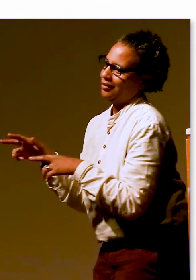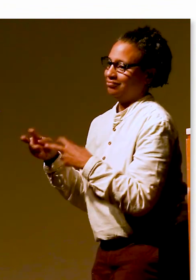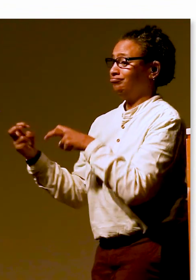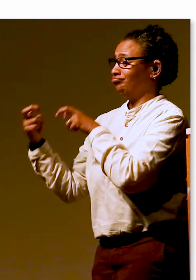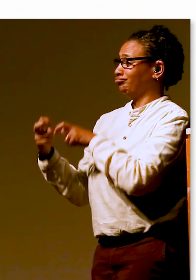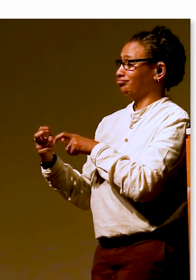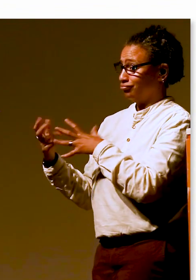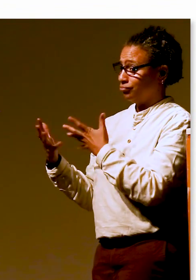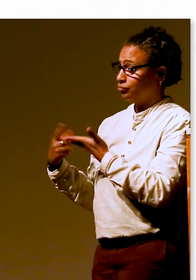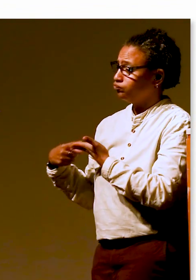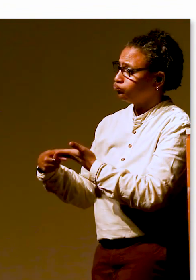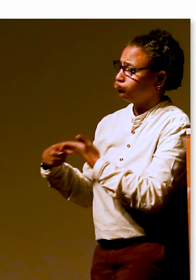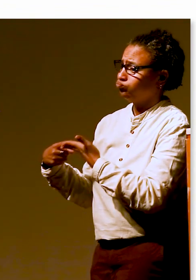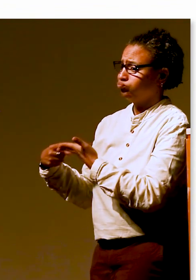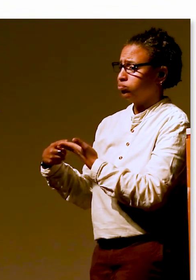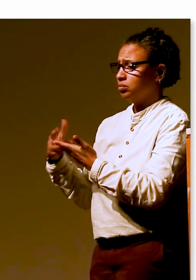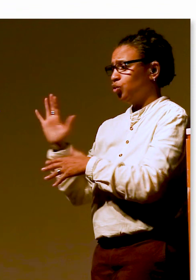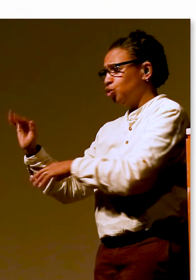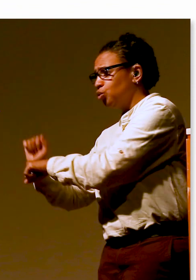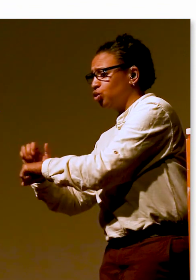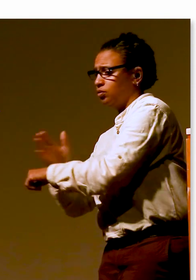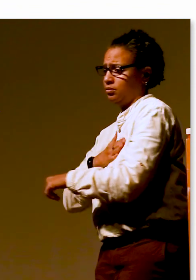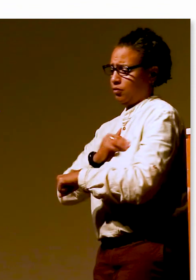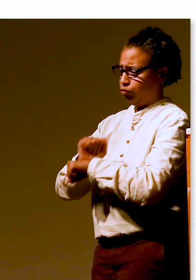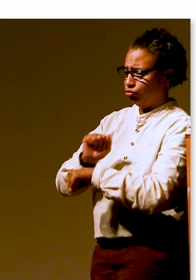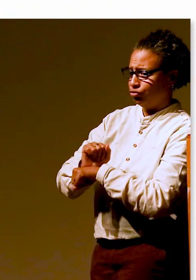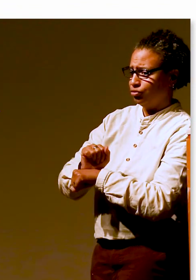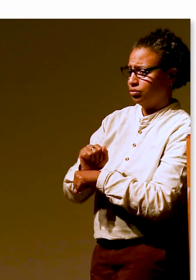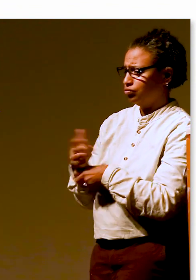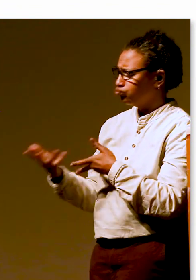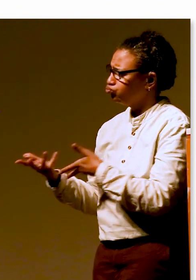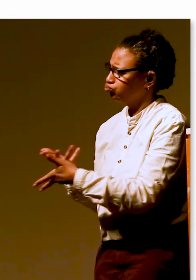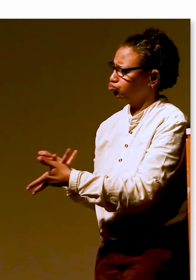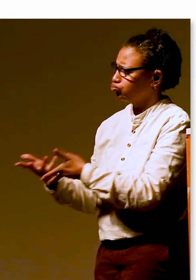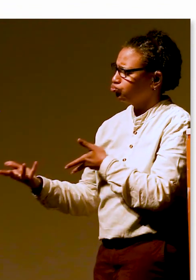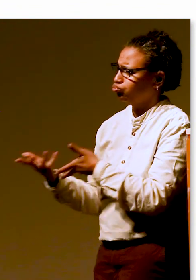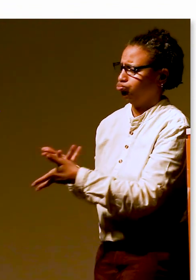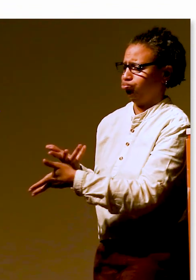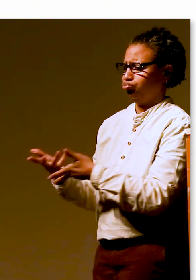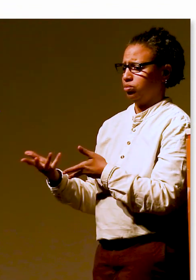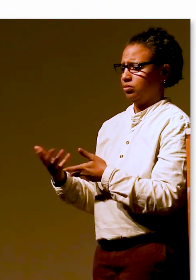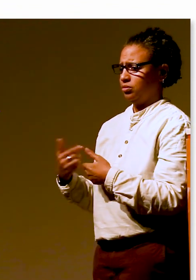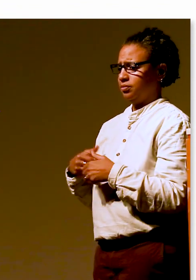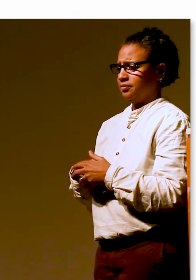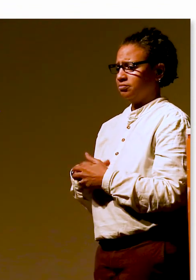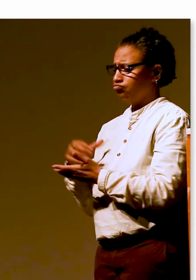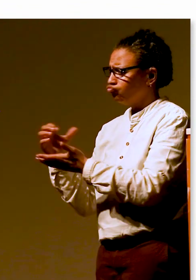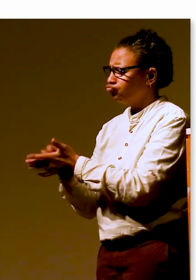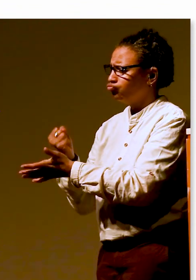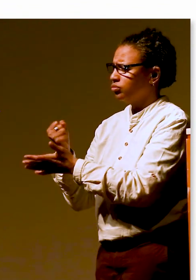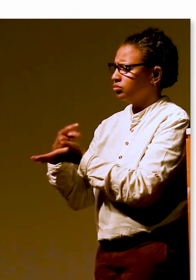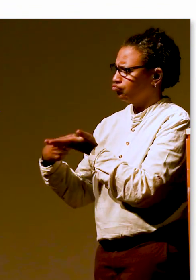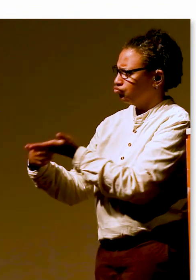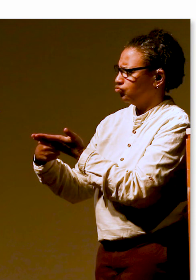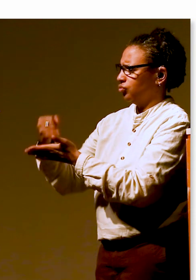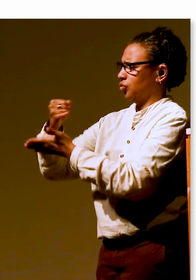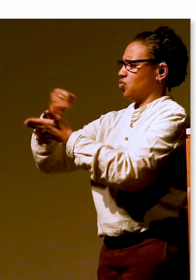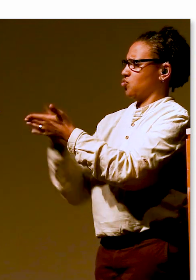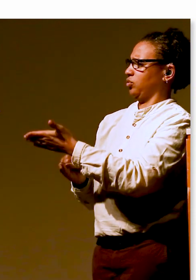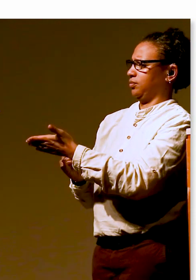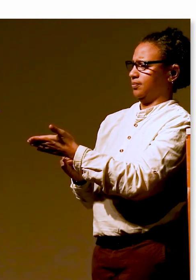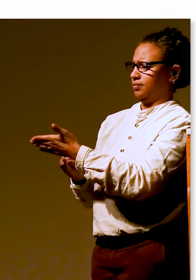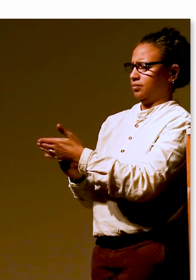that each of us were doing respectively. And I got a chance to talk about art and my personal inspirations around trying to